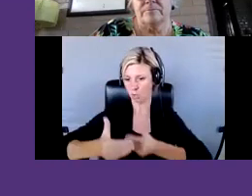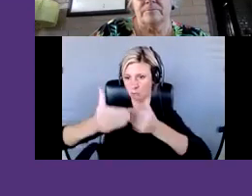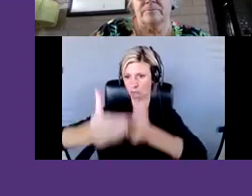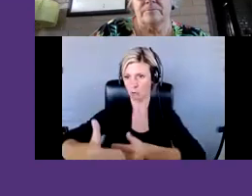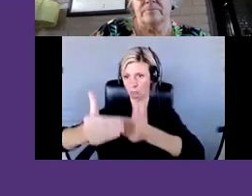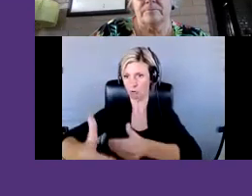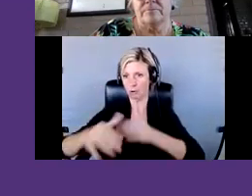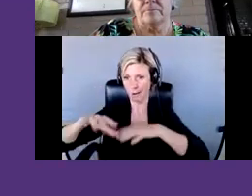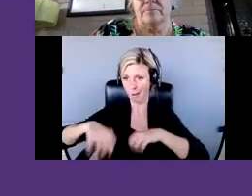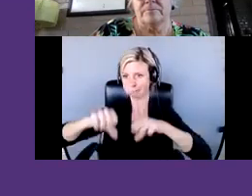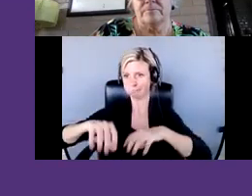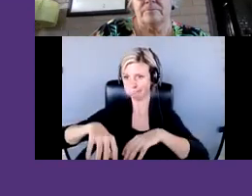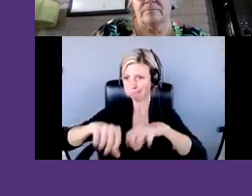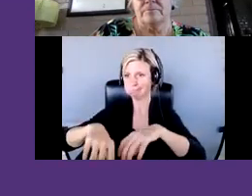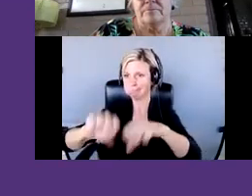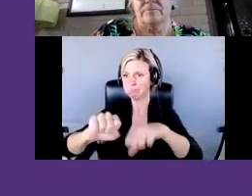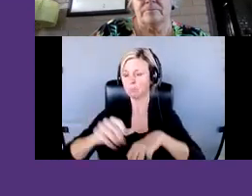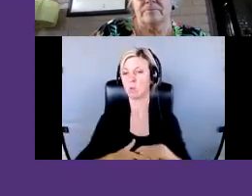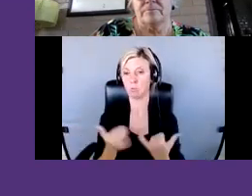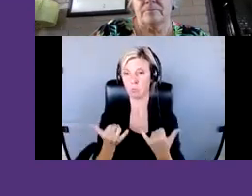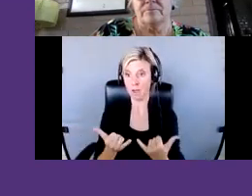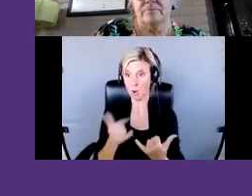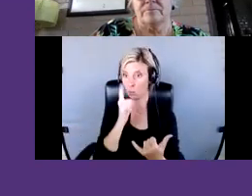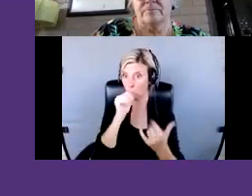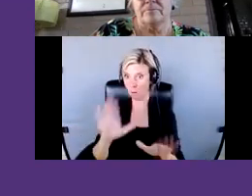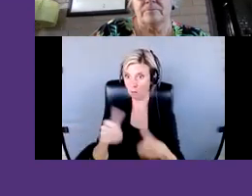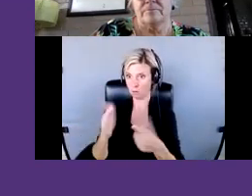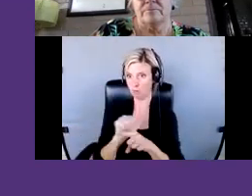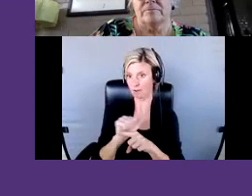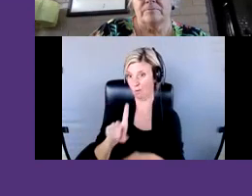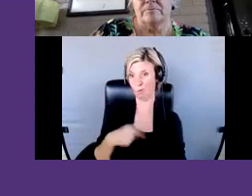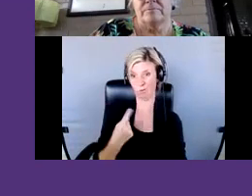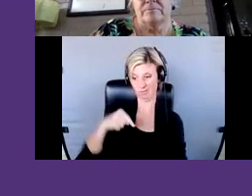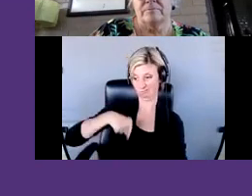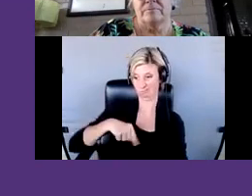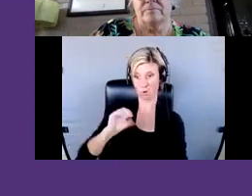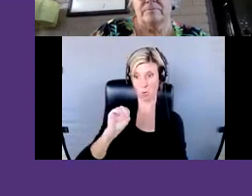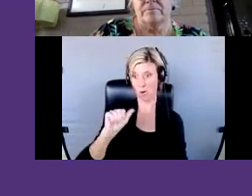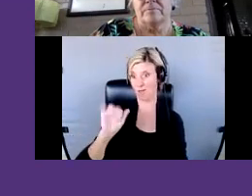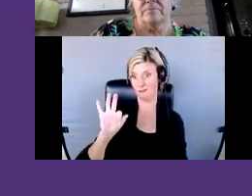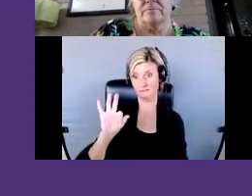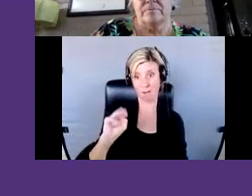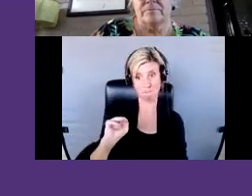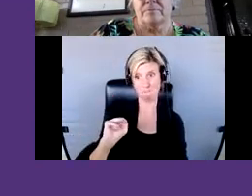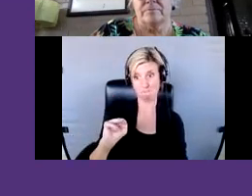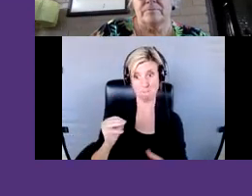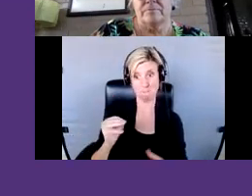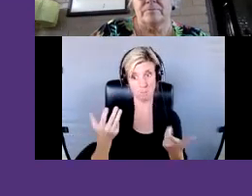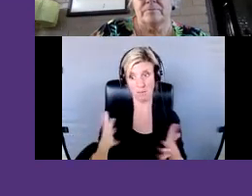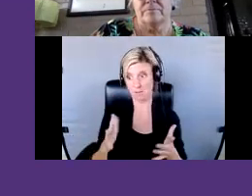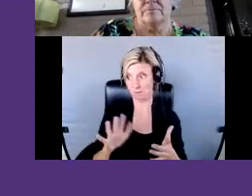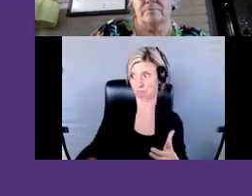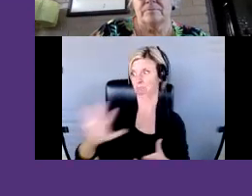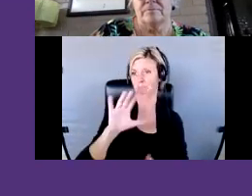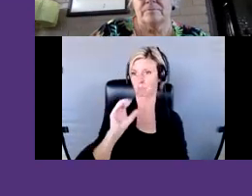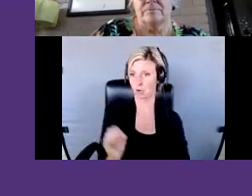now, OAFM is the only one offering the training in Ontario. We are not an organization that